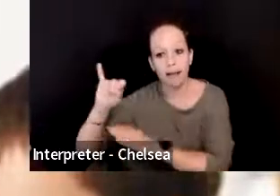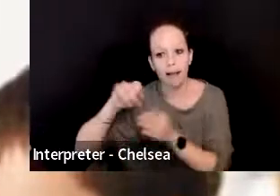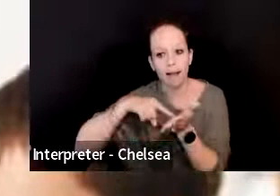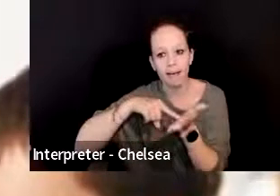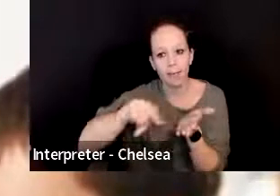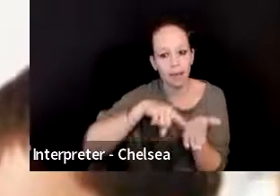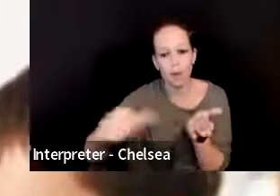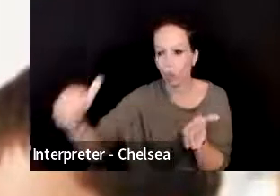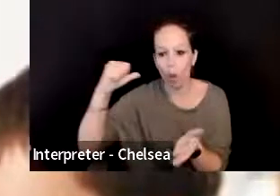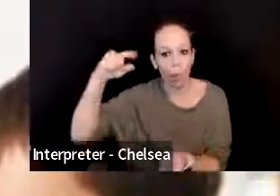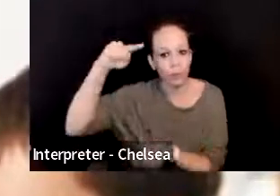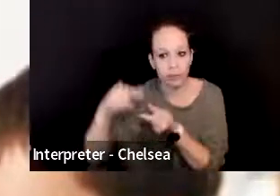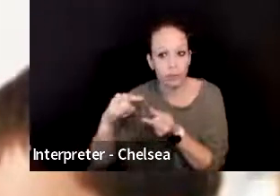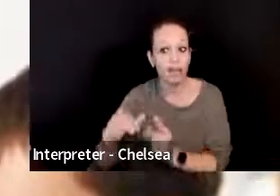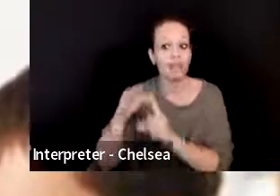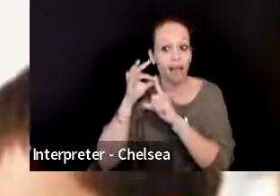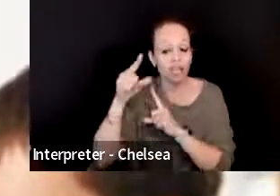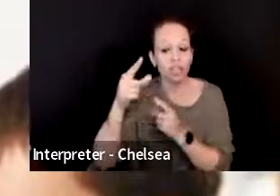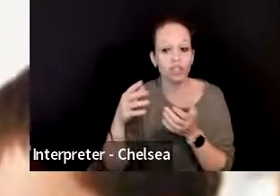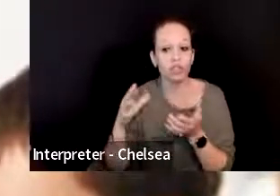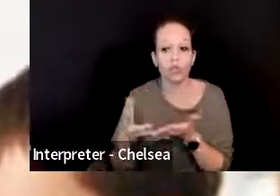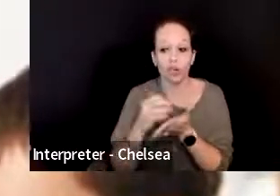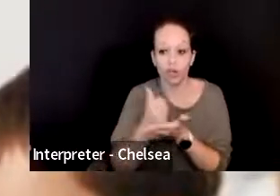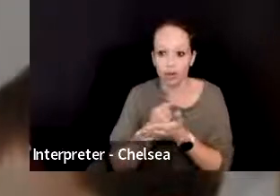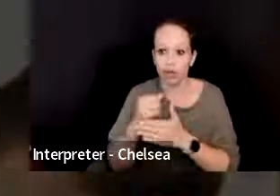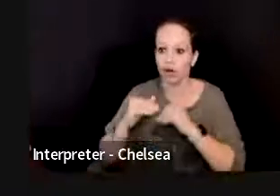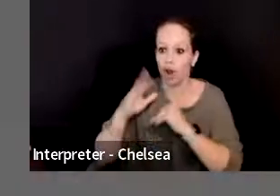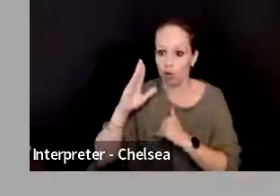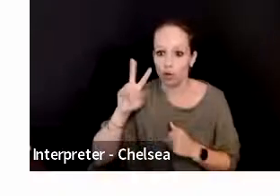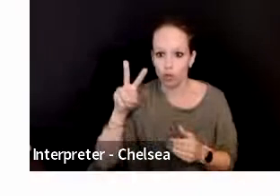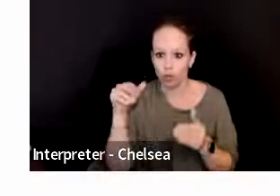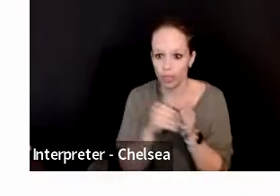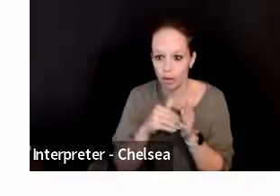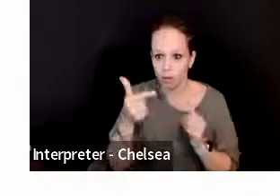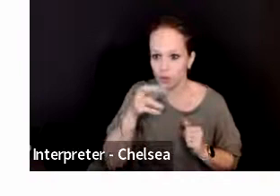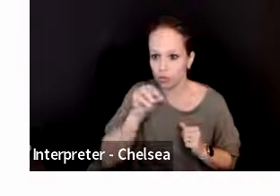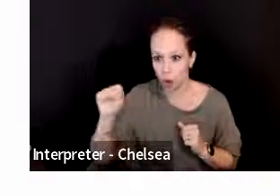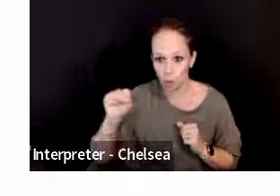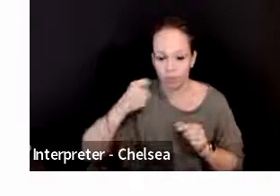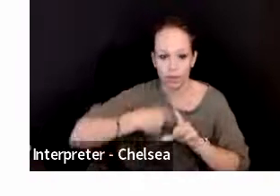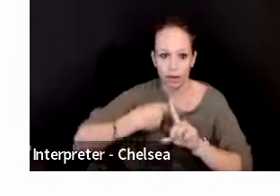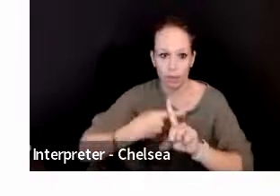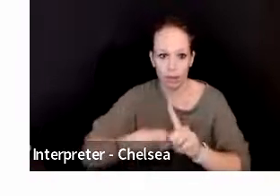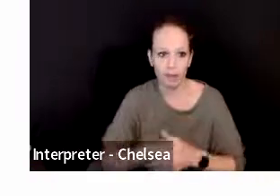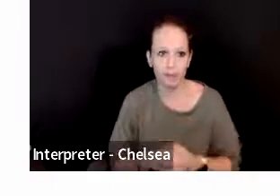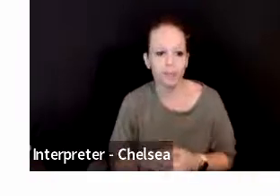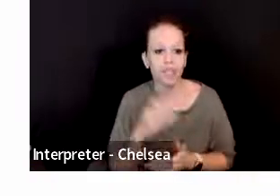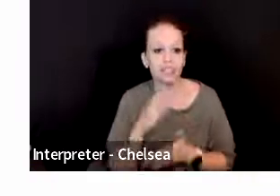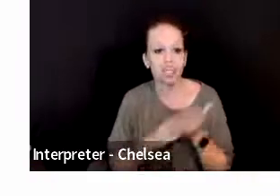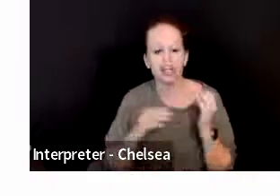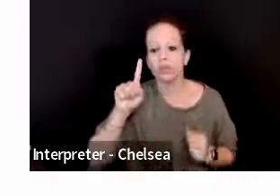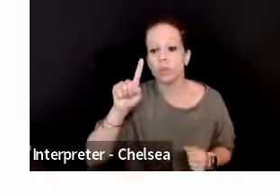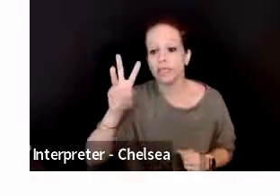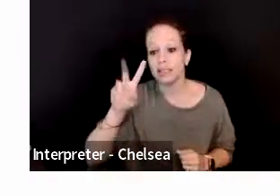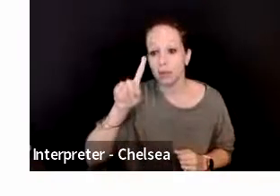reduced unless you earn more than $2,000 gross per month. Section 1619B, which